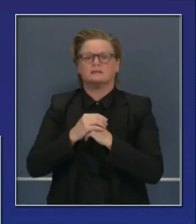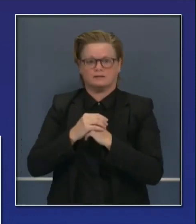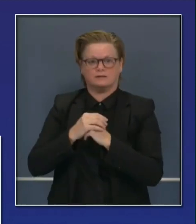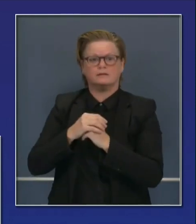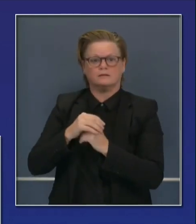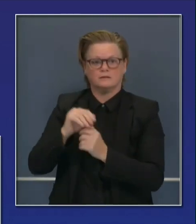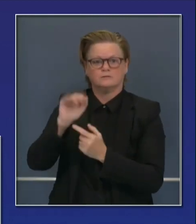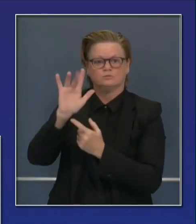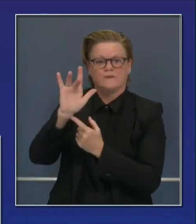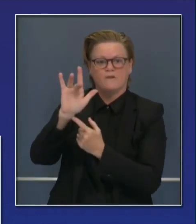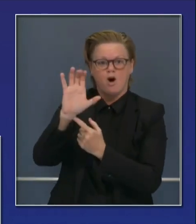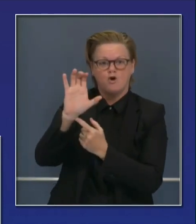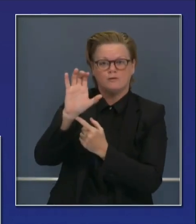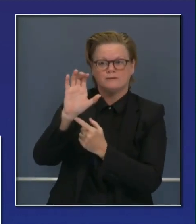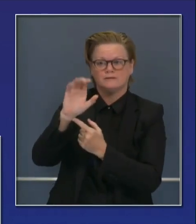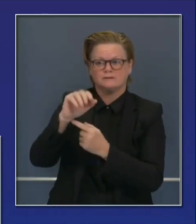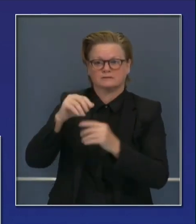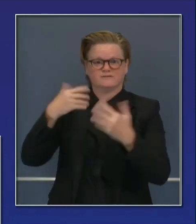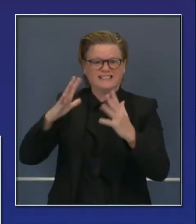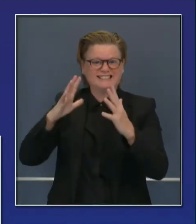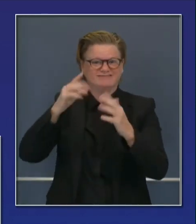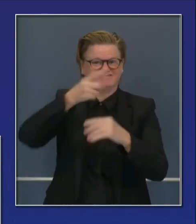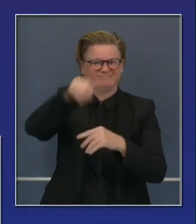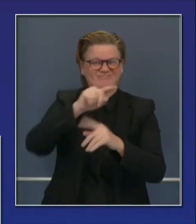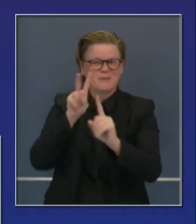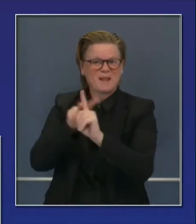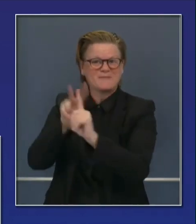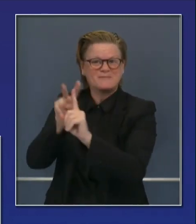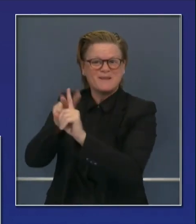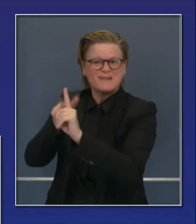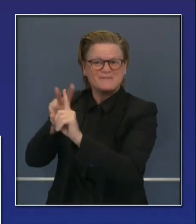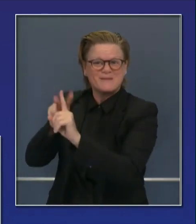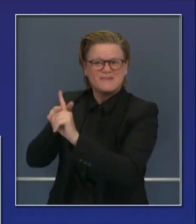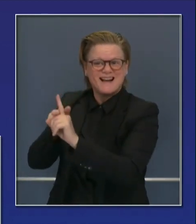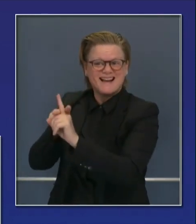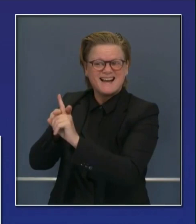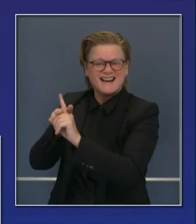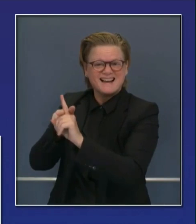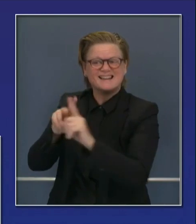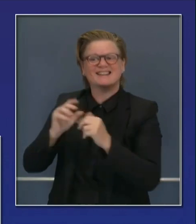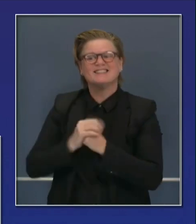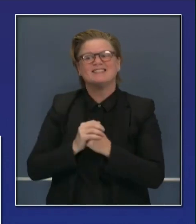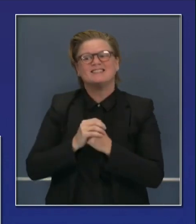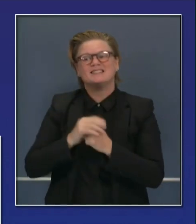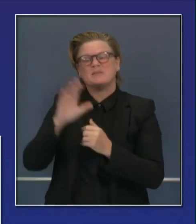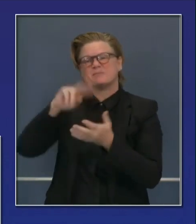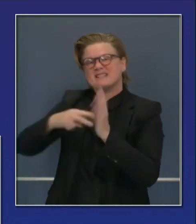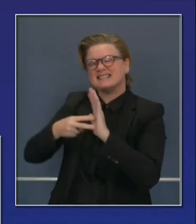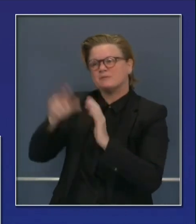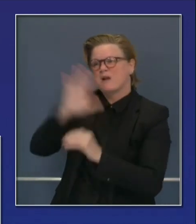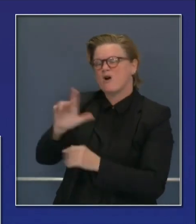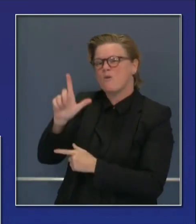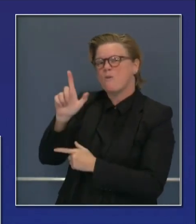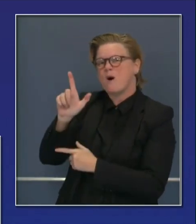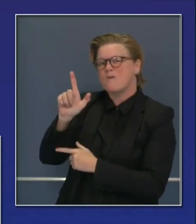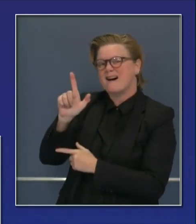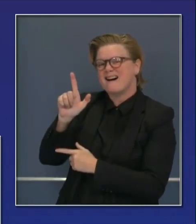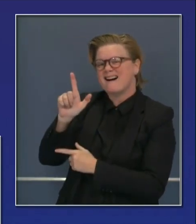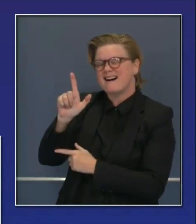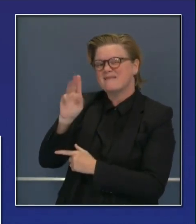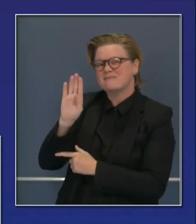already applied, and that represents close to 21 billion of the $100 million in tax credits, $1,000